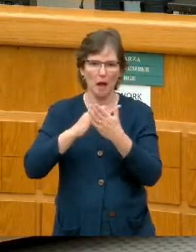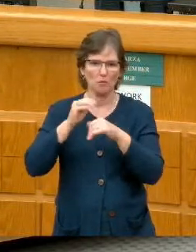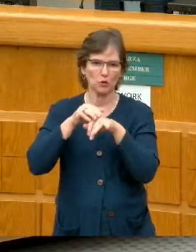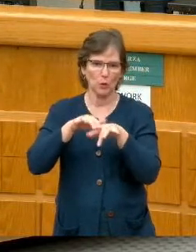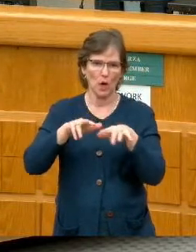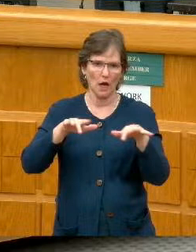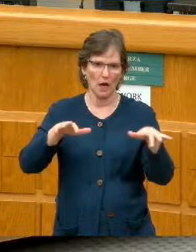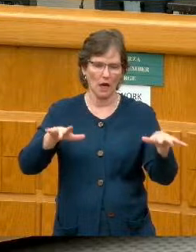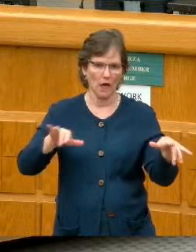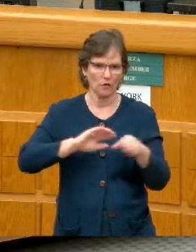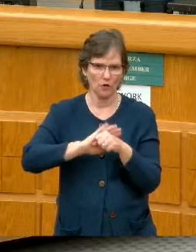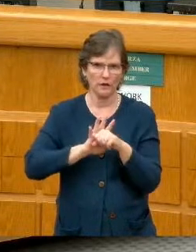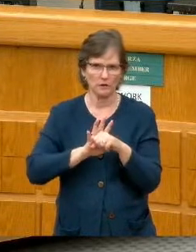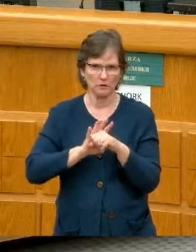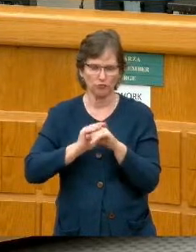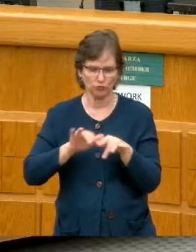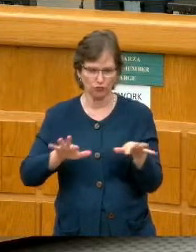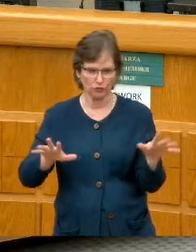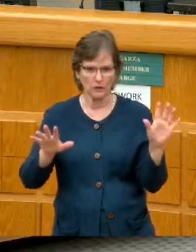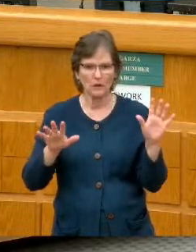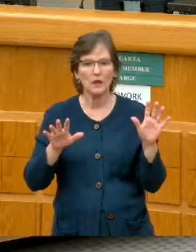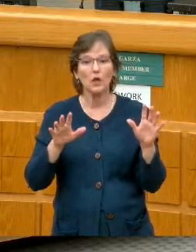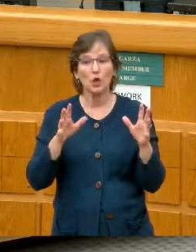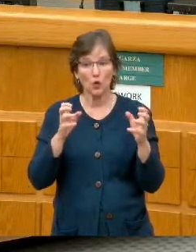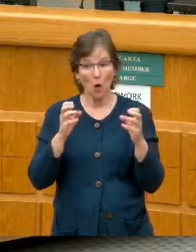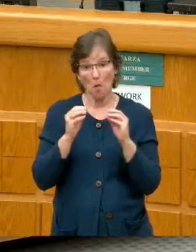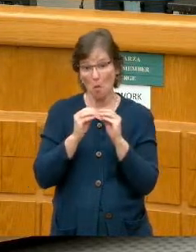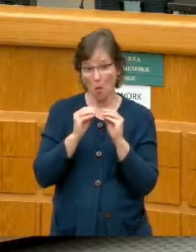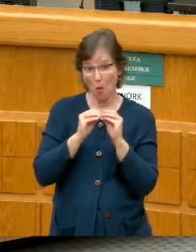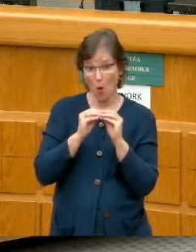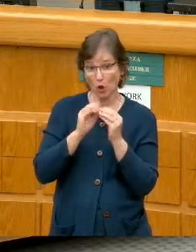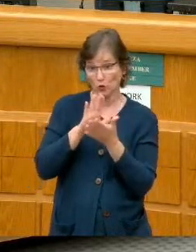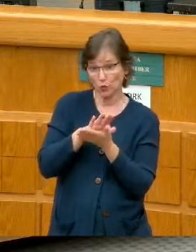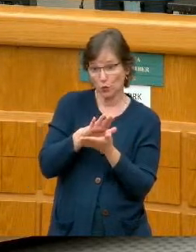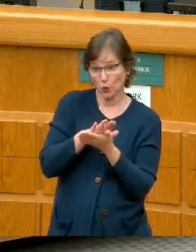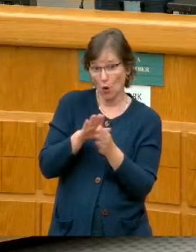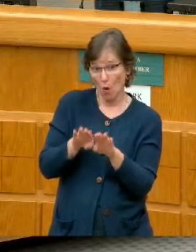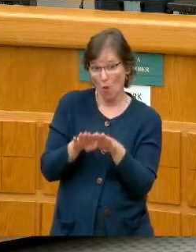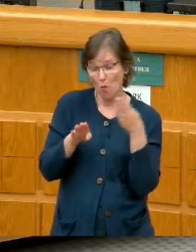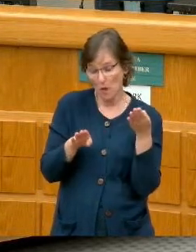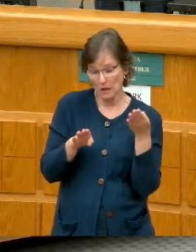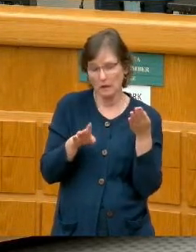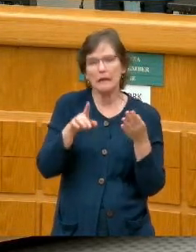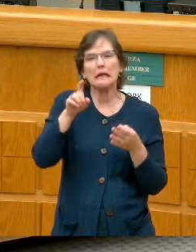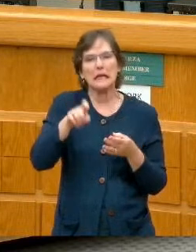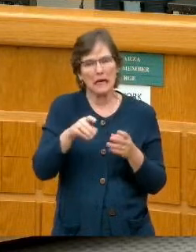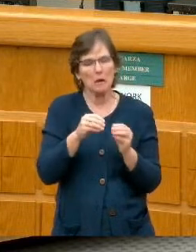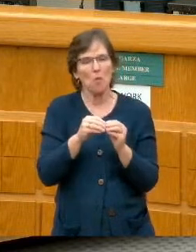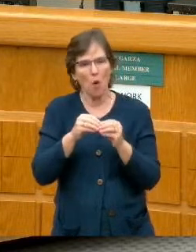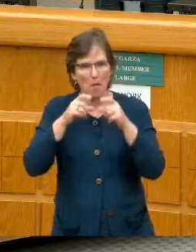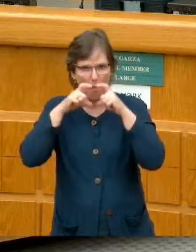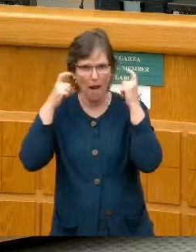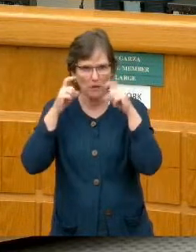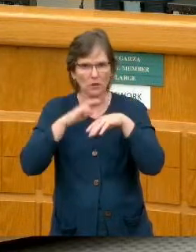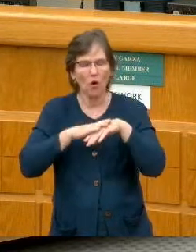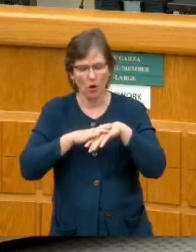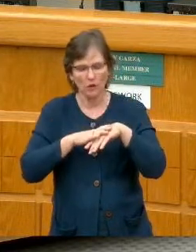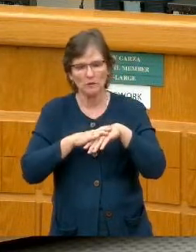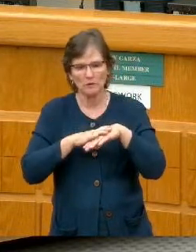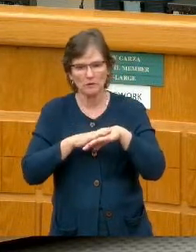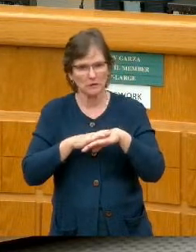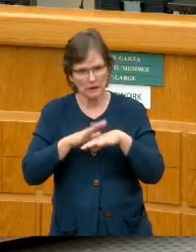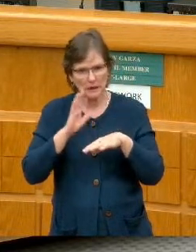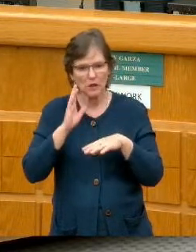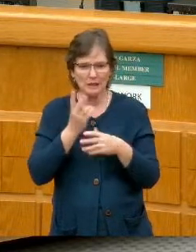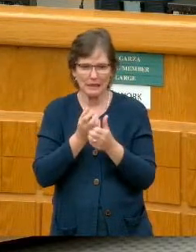more face-to-face schooling, the face coverings are something that's pretty important, and the social distancing, those two things combined can really help to make